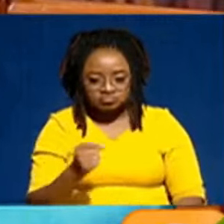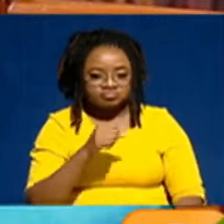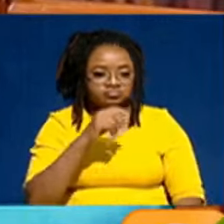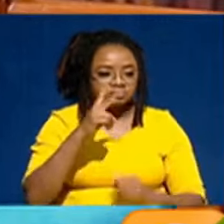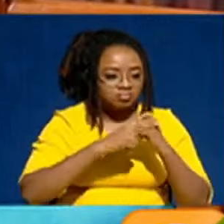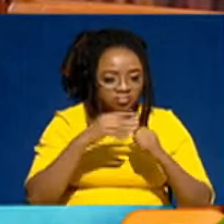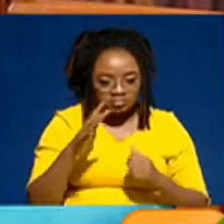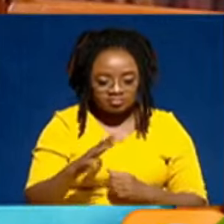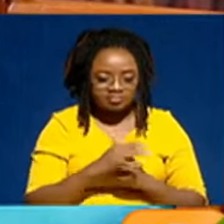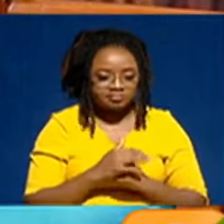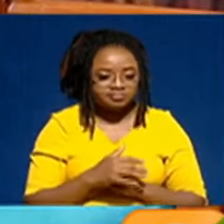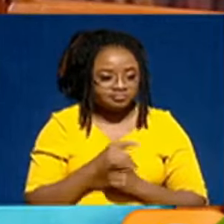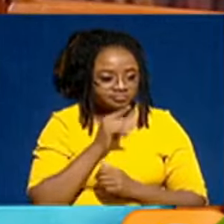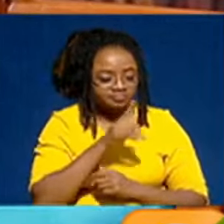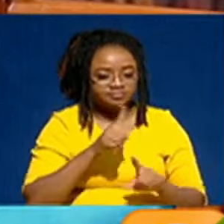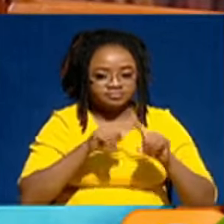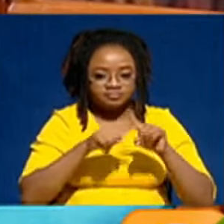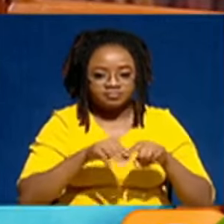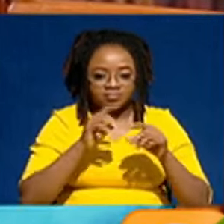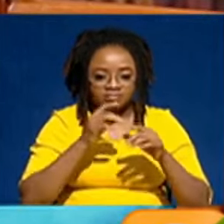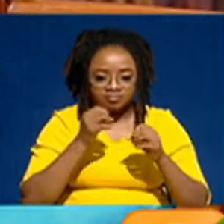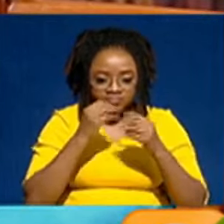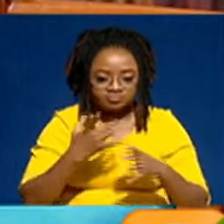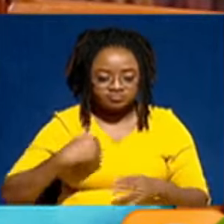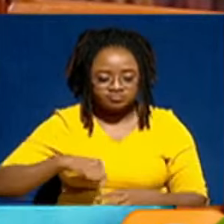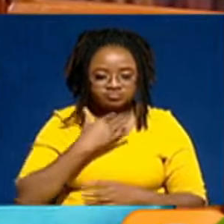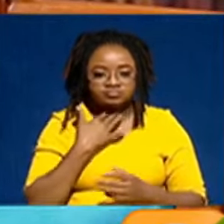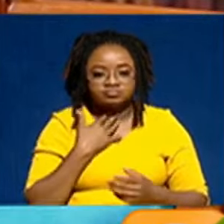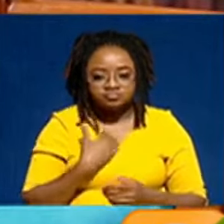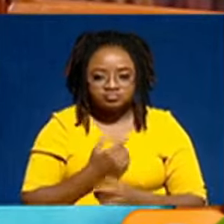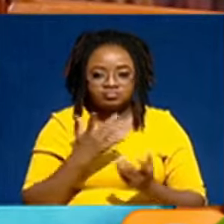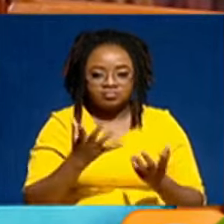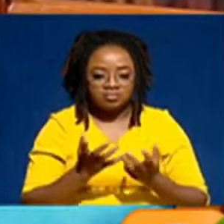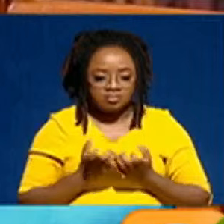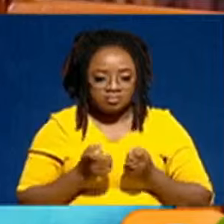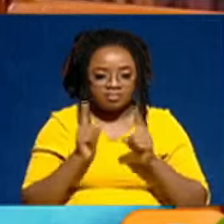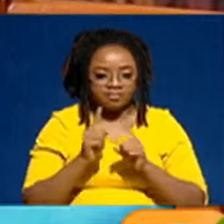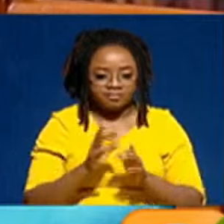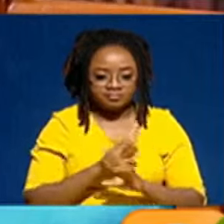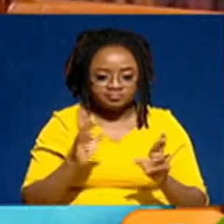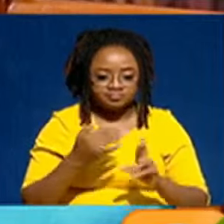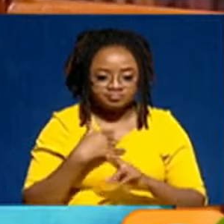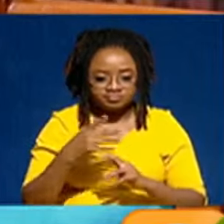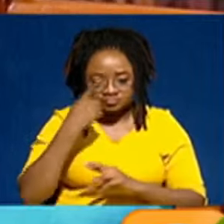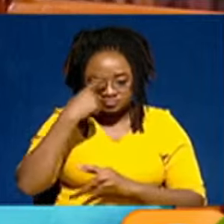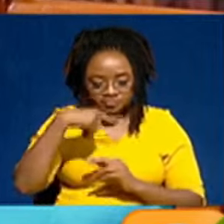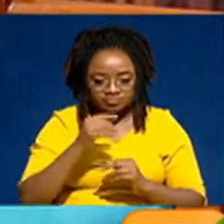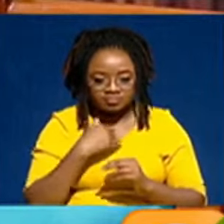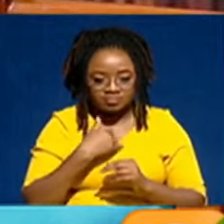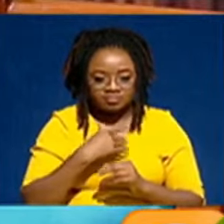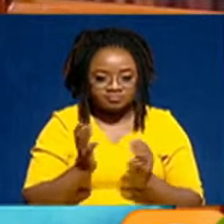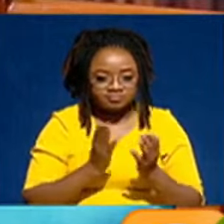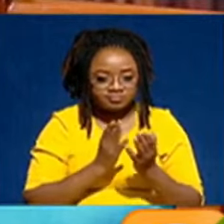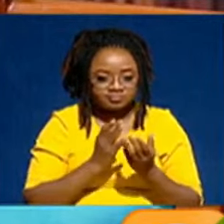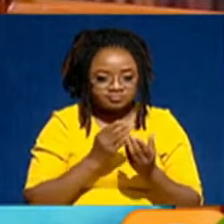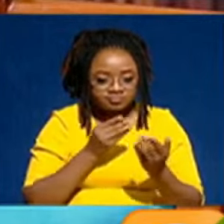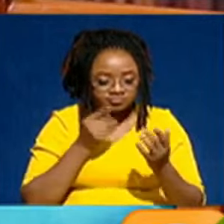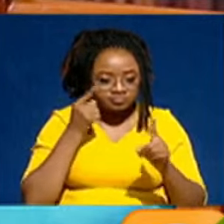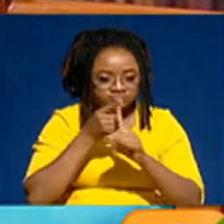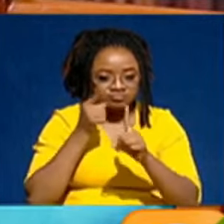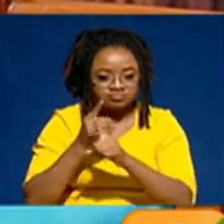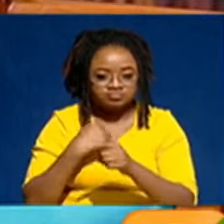be required. And so that would feed into a development control policy that has the buy-in of the citizenry in this country. And